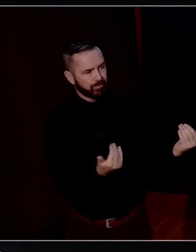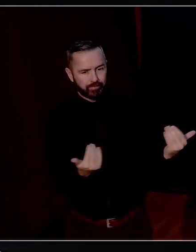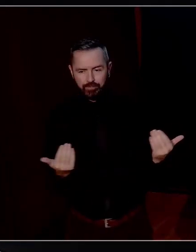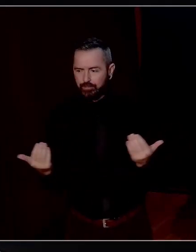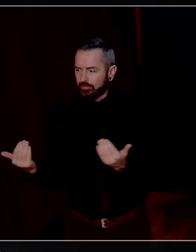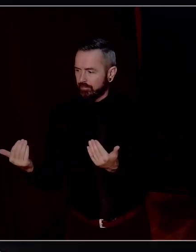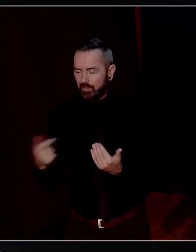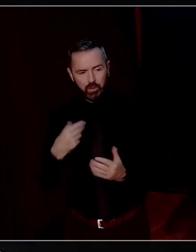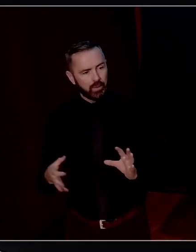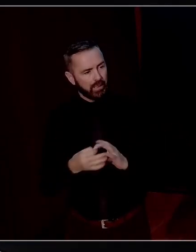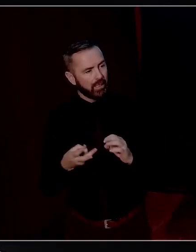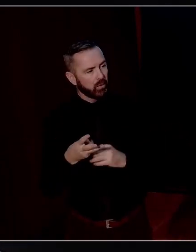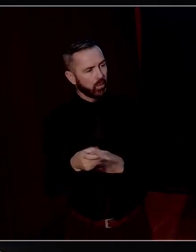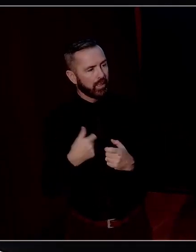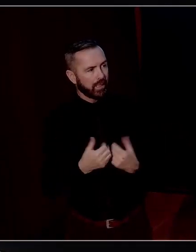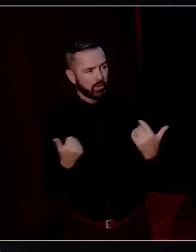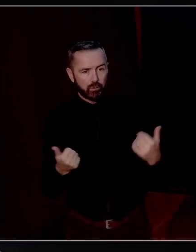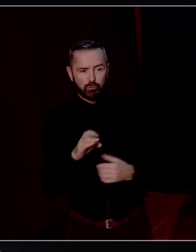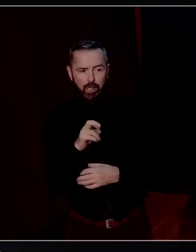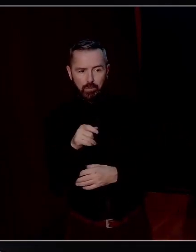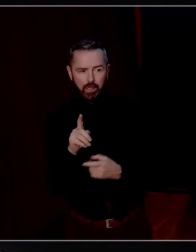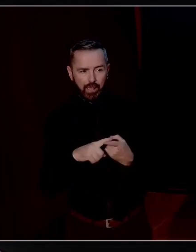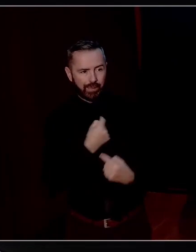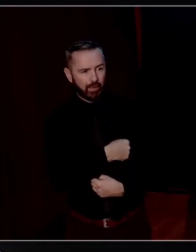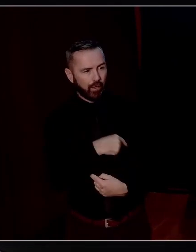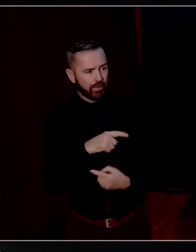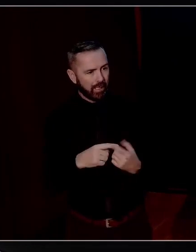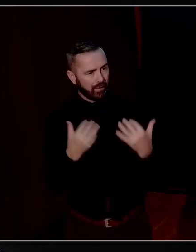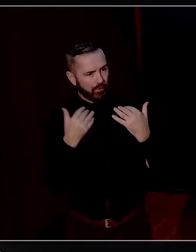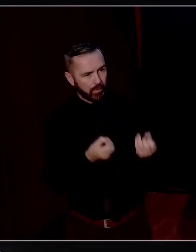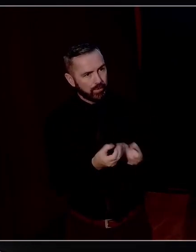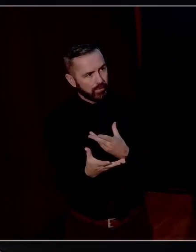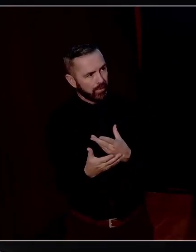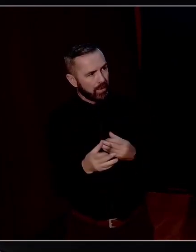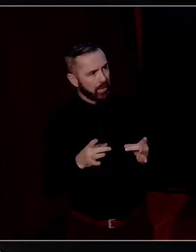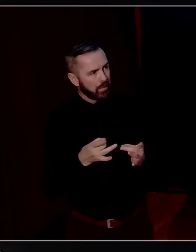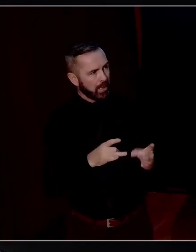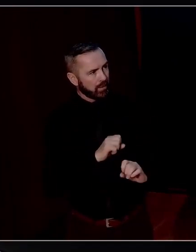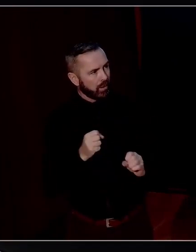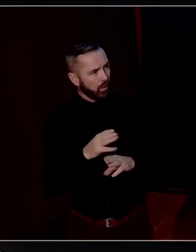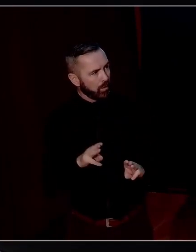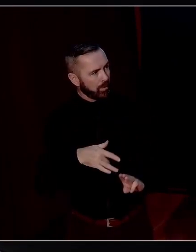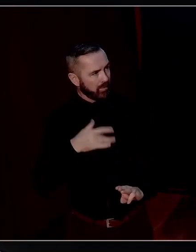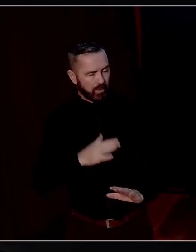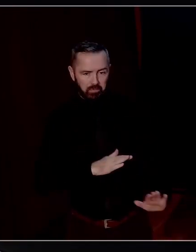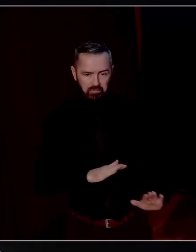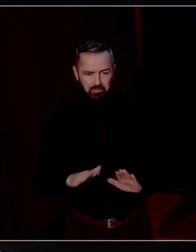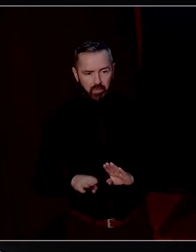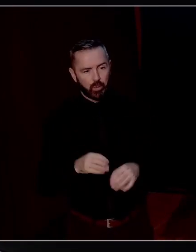people to engage in a way that was credible and honest and informative, putting the people at ease with their own